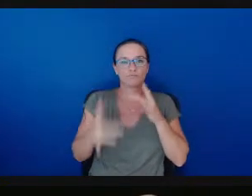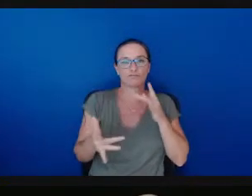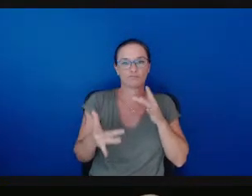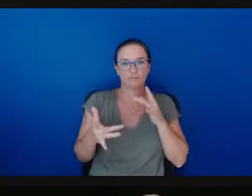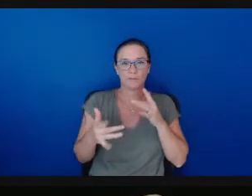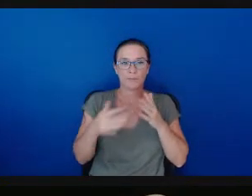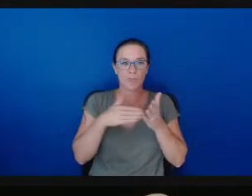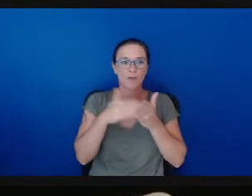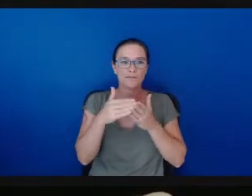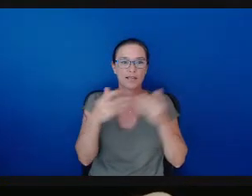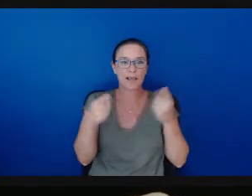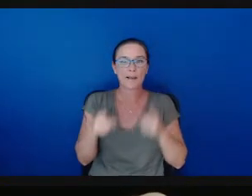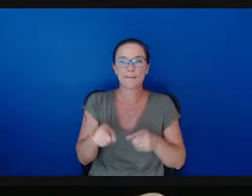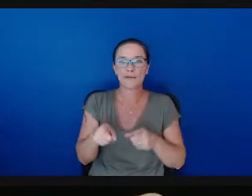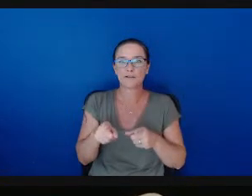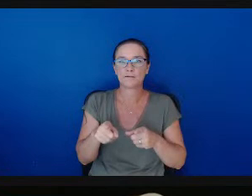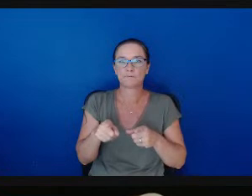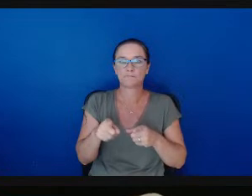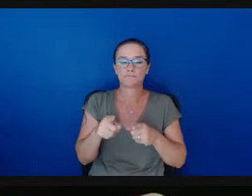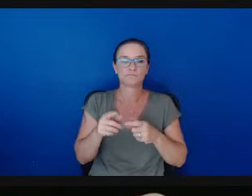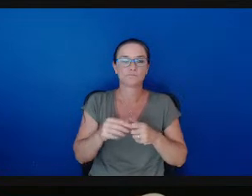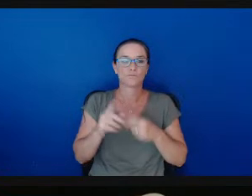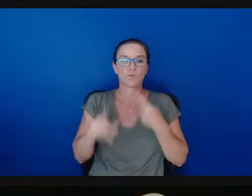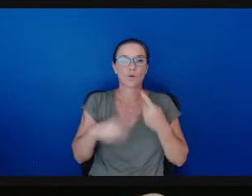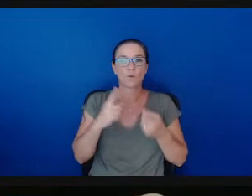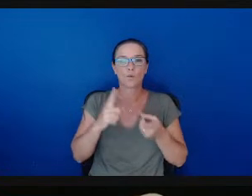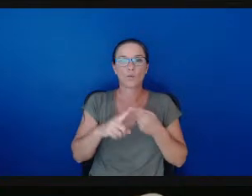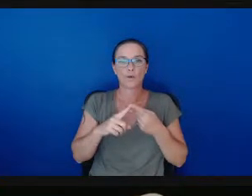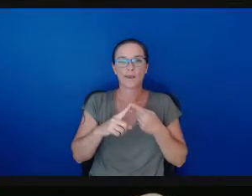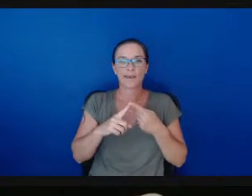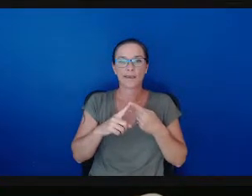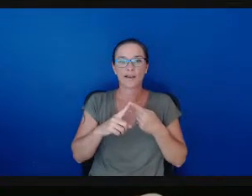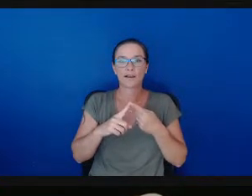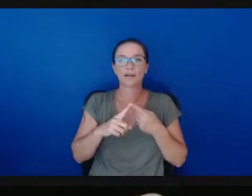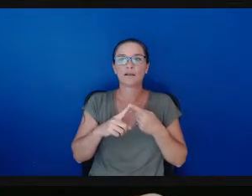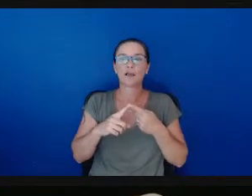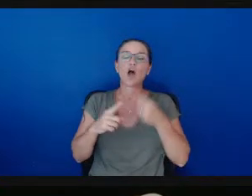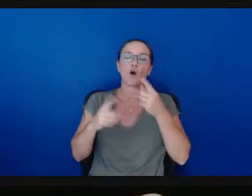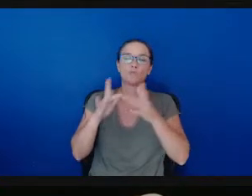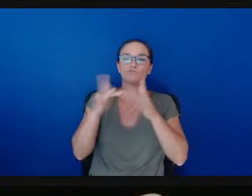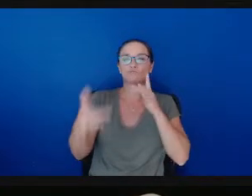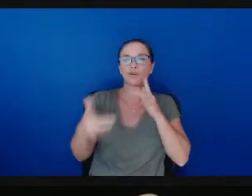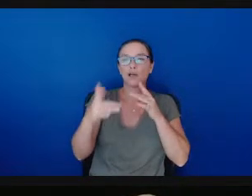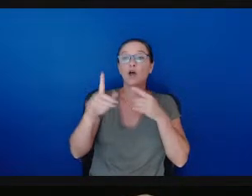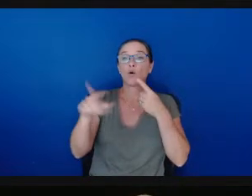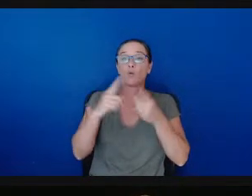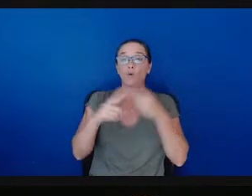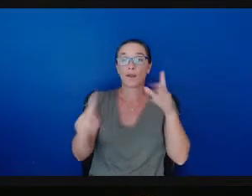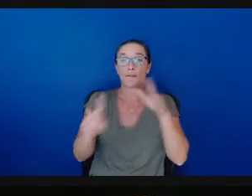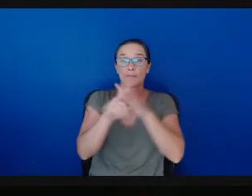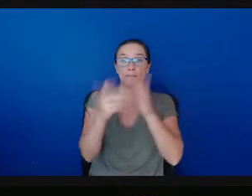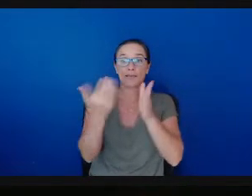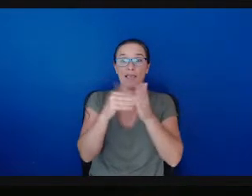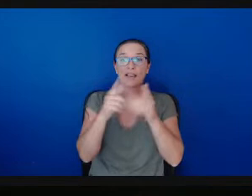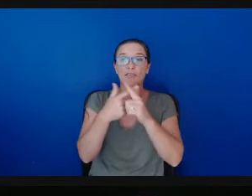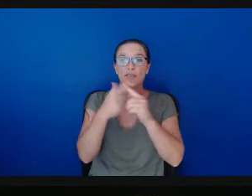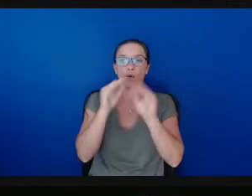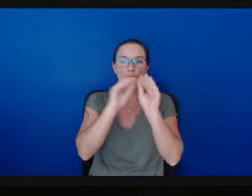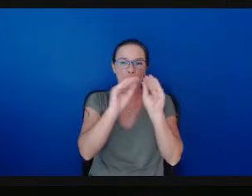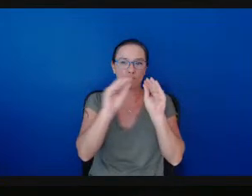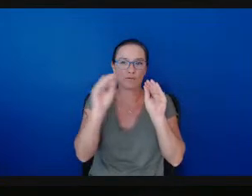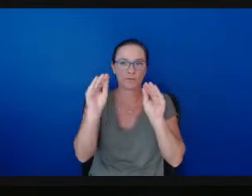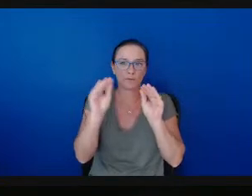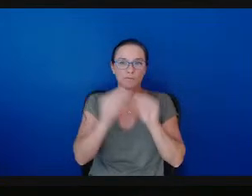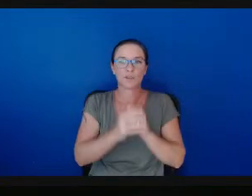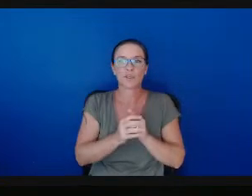these refilled once the issue is solved. But this is something, once again, that we expected to see. A pattern would be something like this. So the